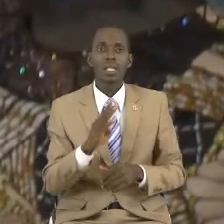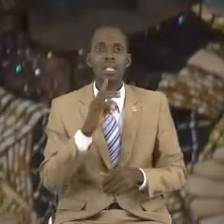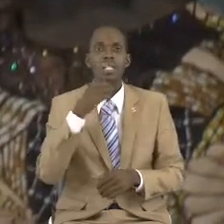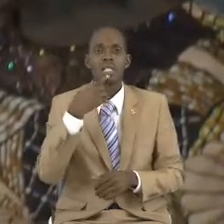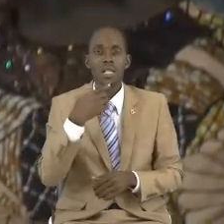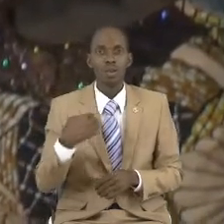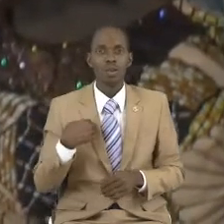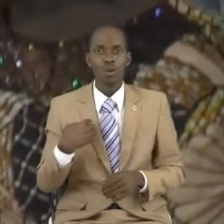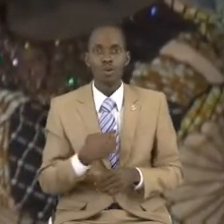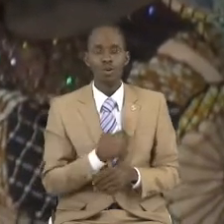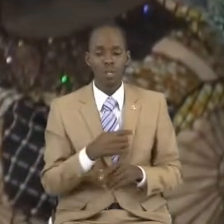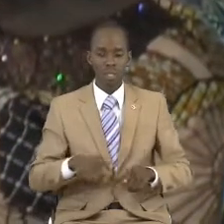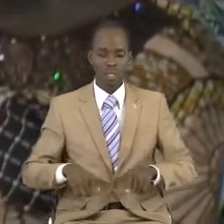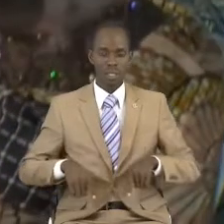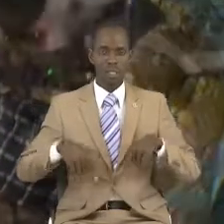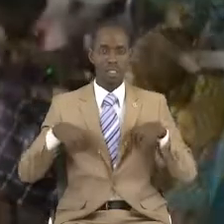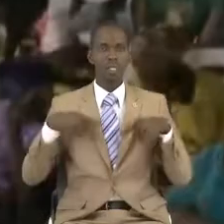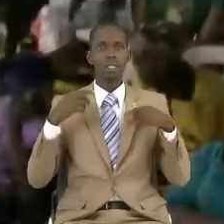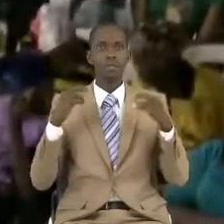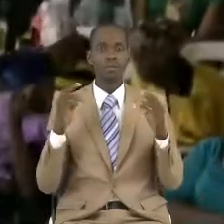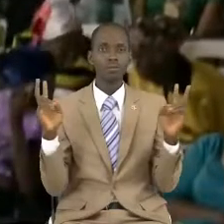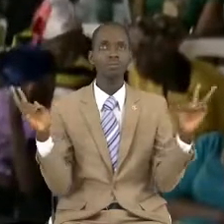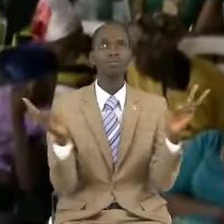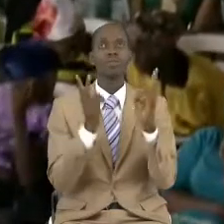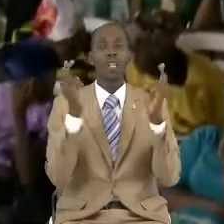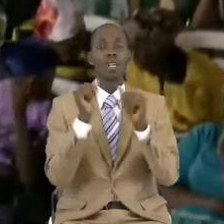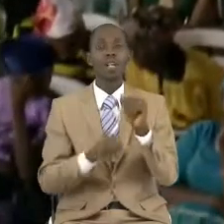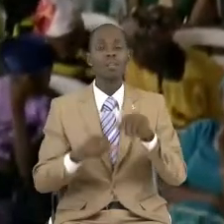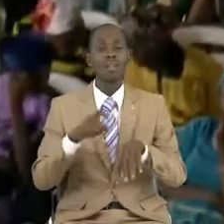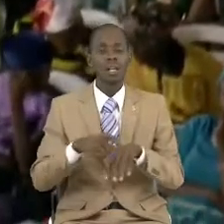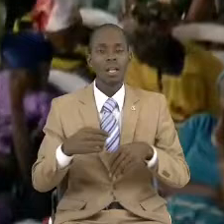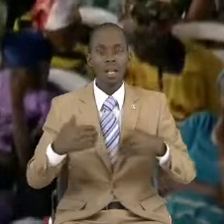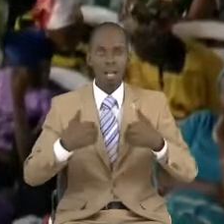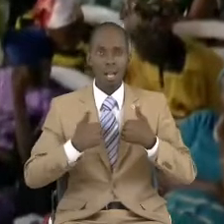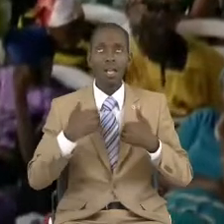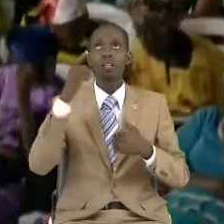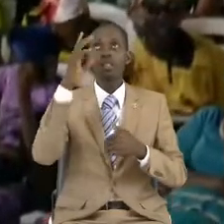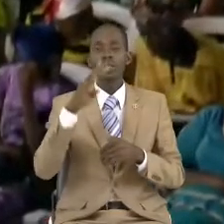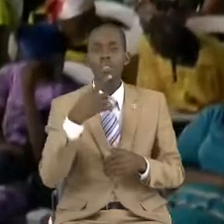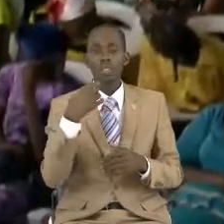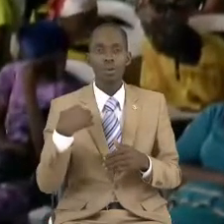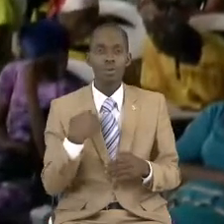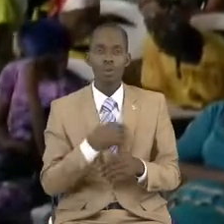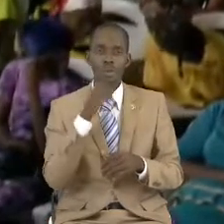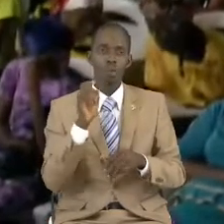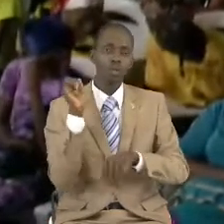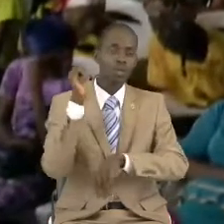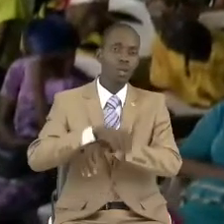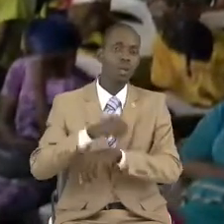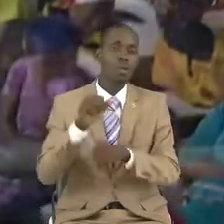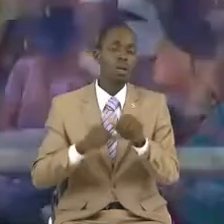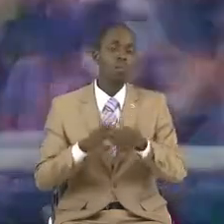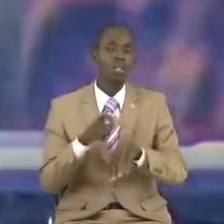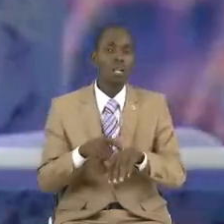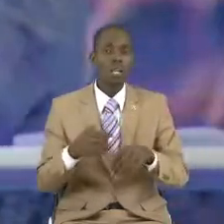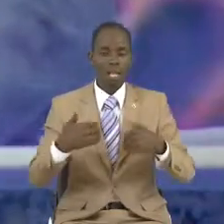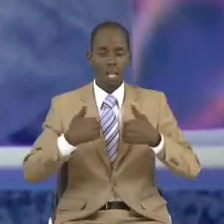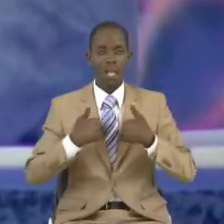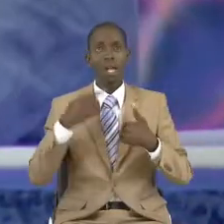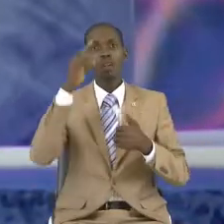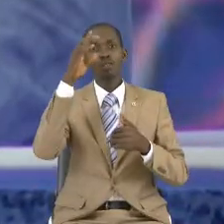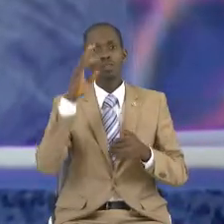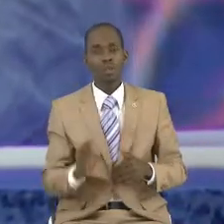victoriously as god said we shall be overcomers as god said we should